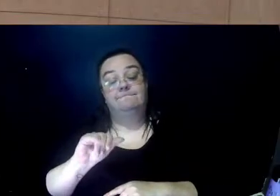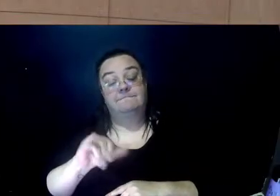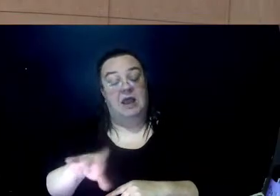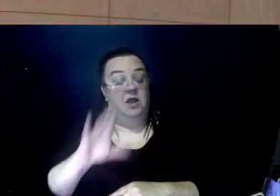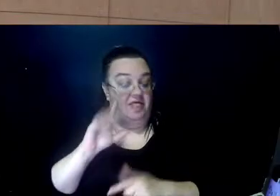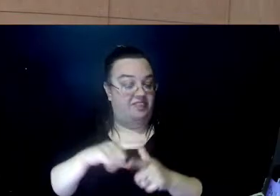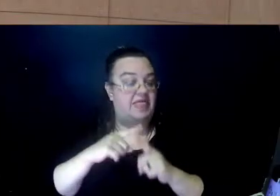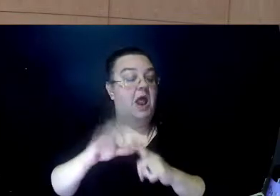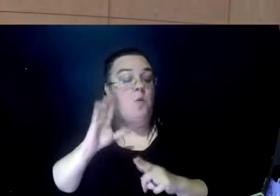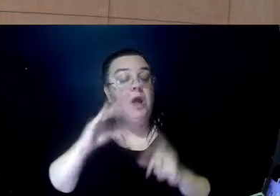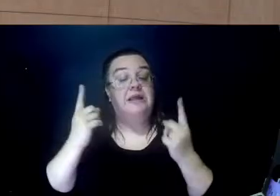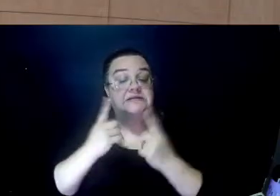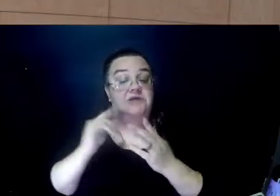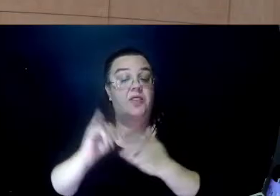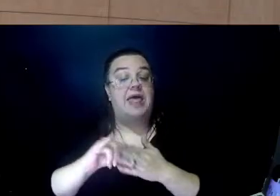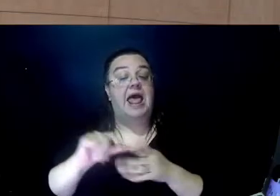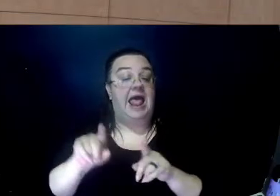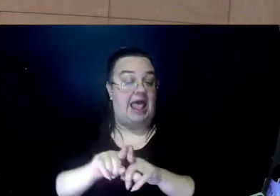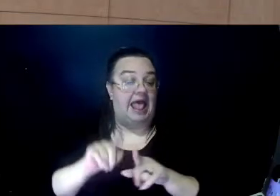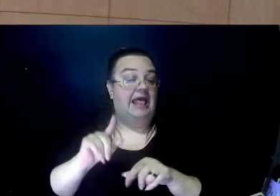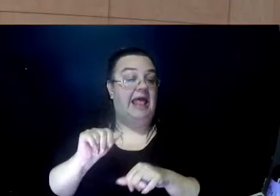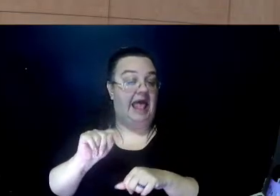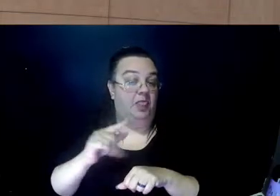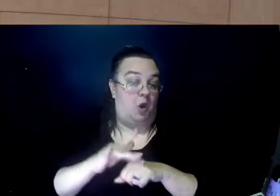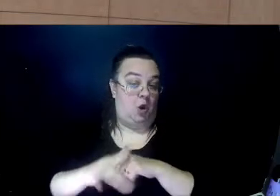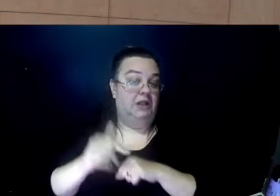the earliest. Thank you.